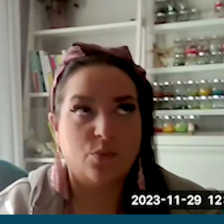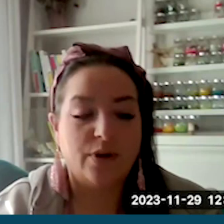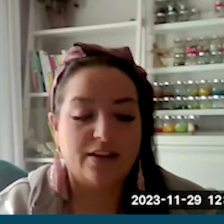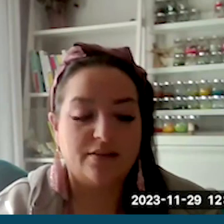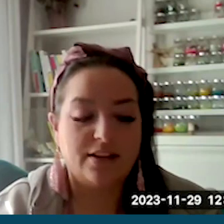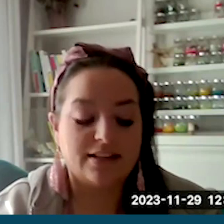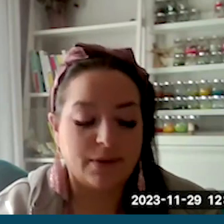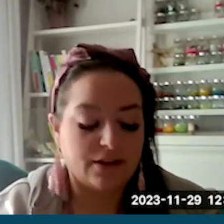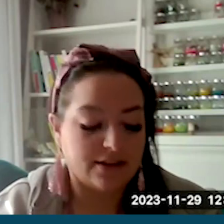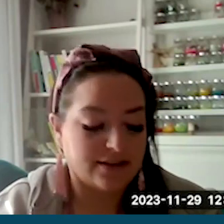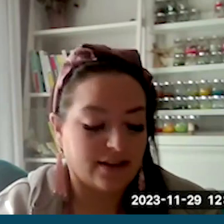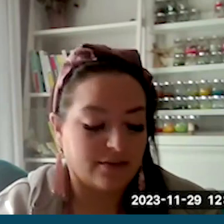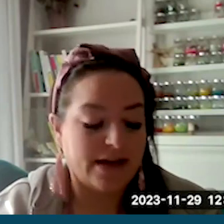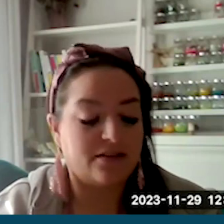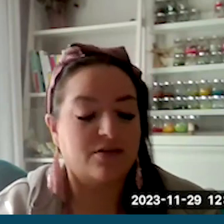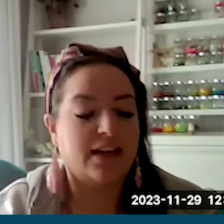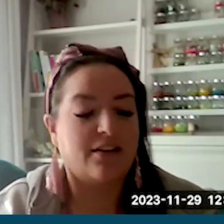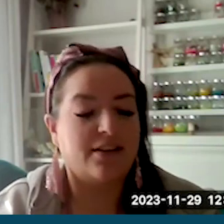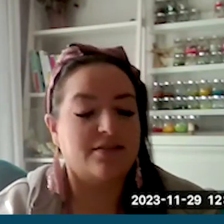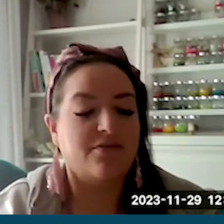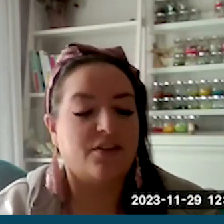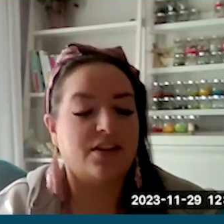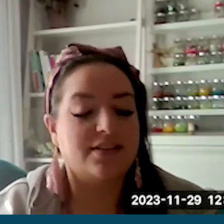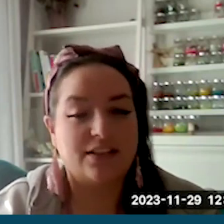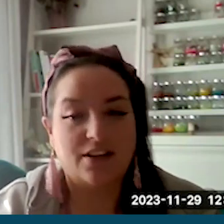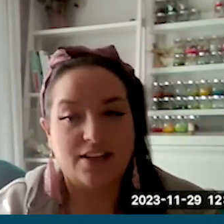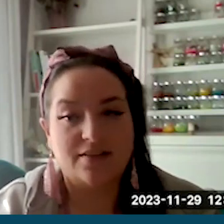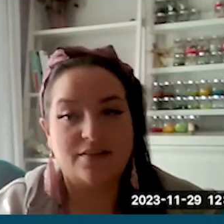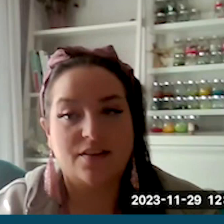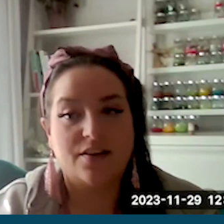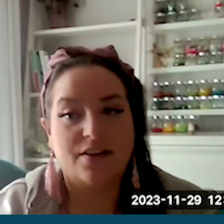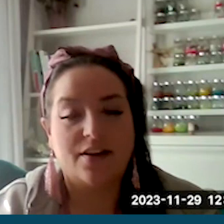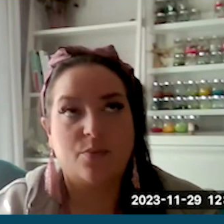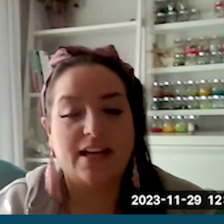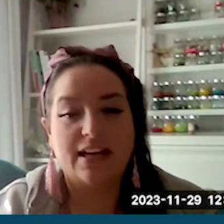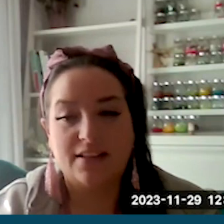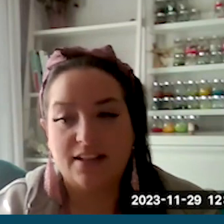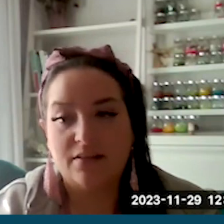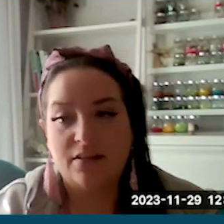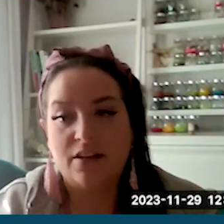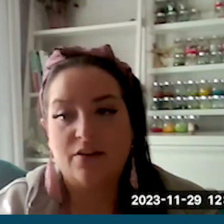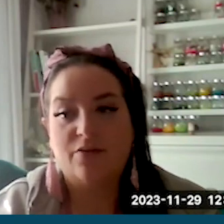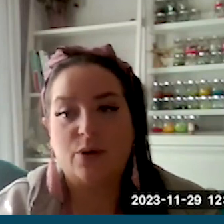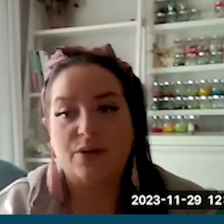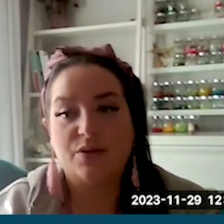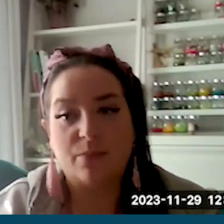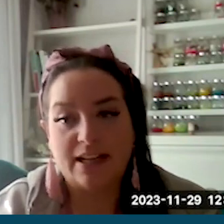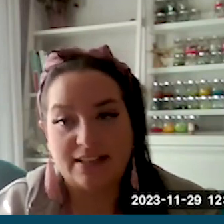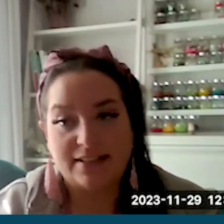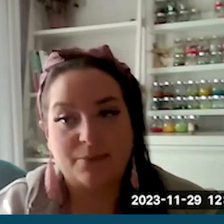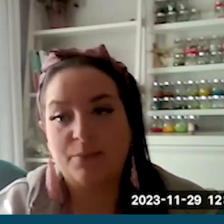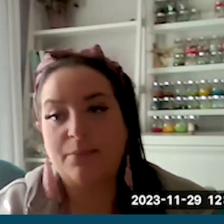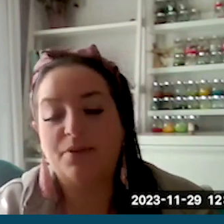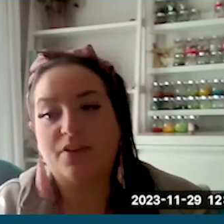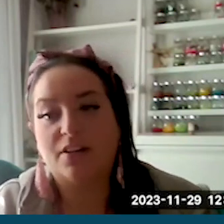racism while experiencing medical care is a very serious reality for so